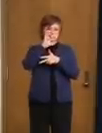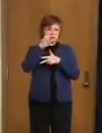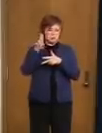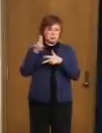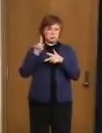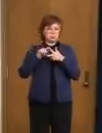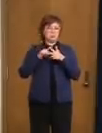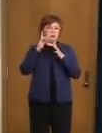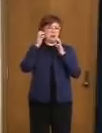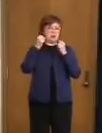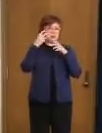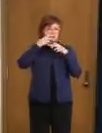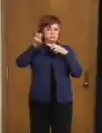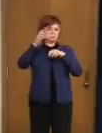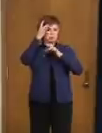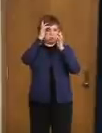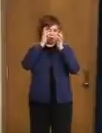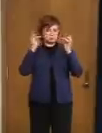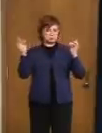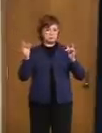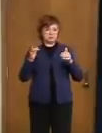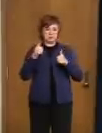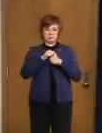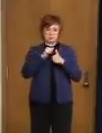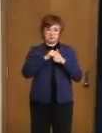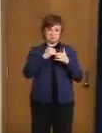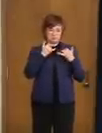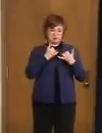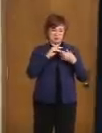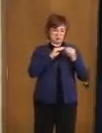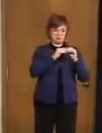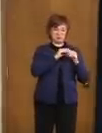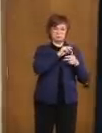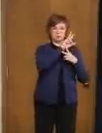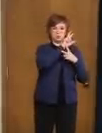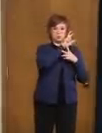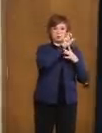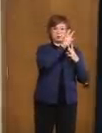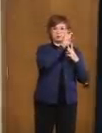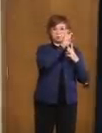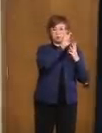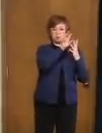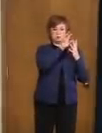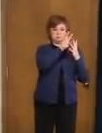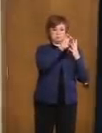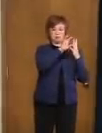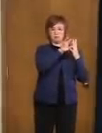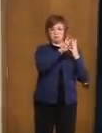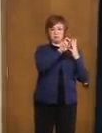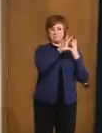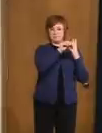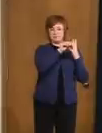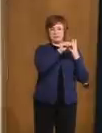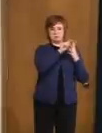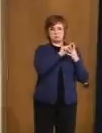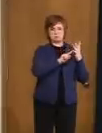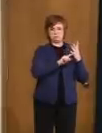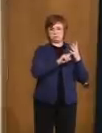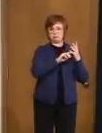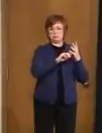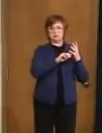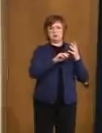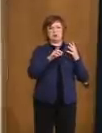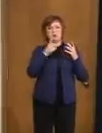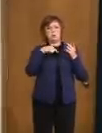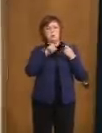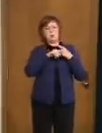peaking. There's a 1 to 2 week lag between case numbers. So the high case numbers we saw over the last 3 days